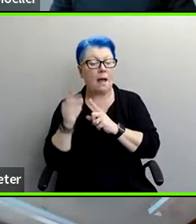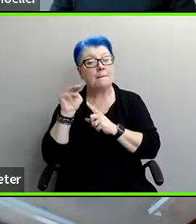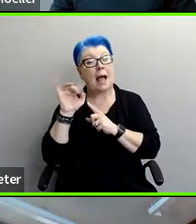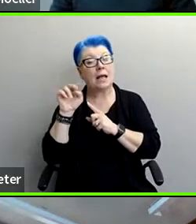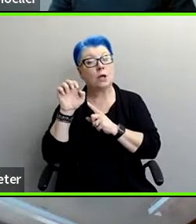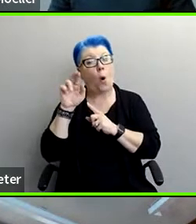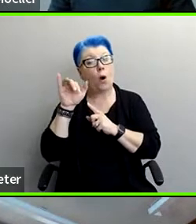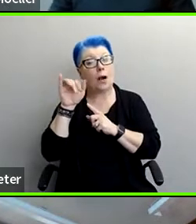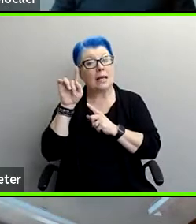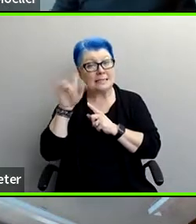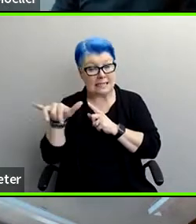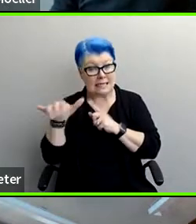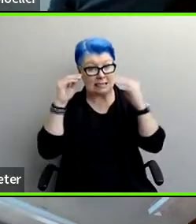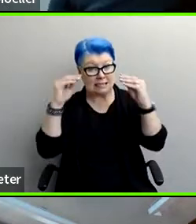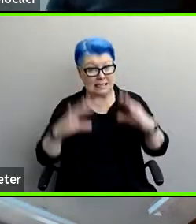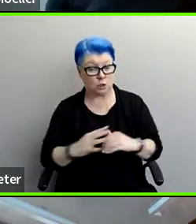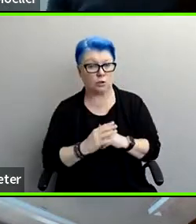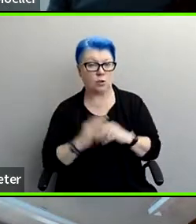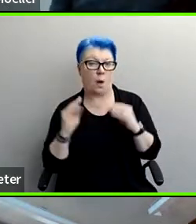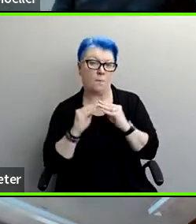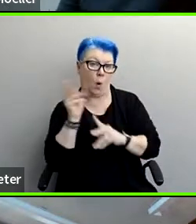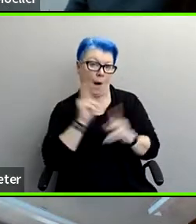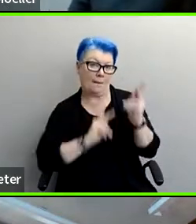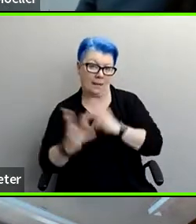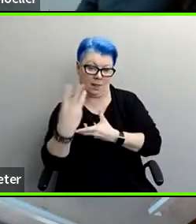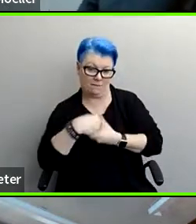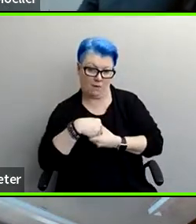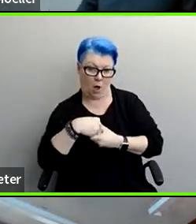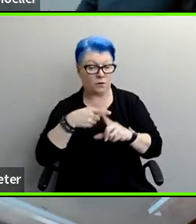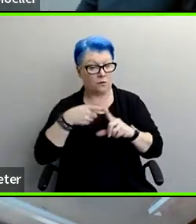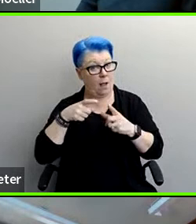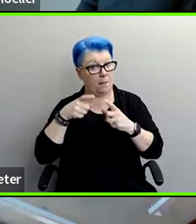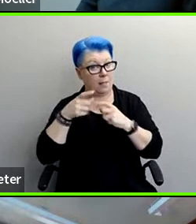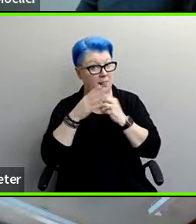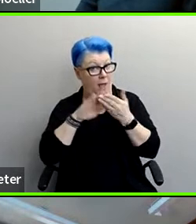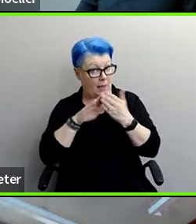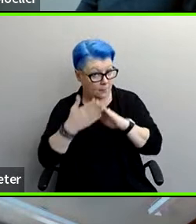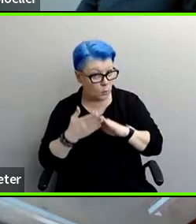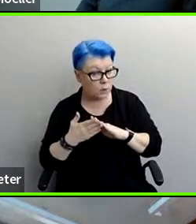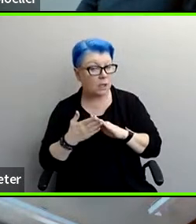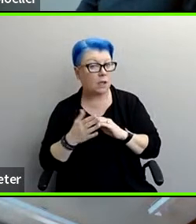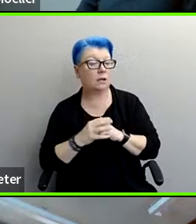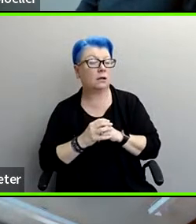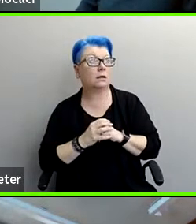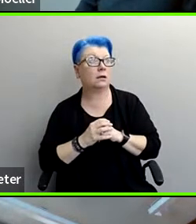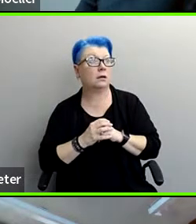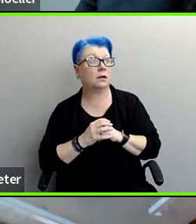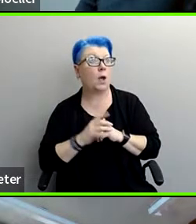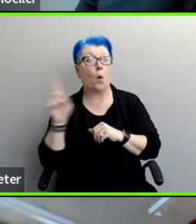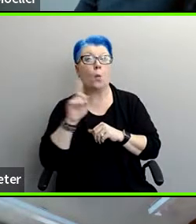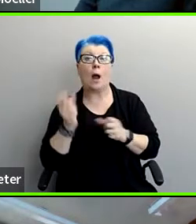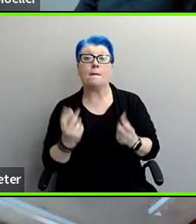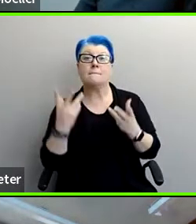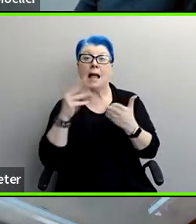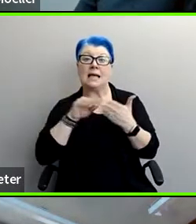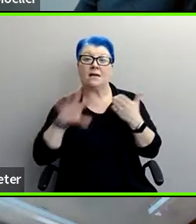teachers. We need more people involved from the communities where many of these kids now are coming